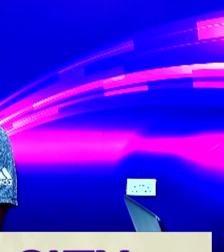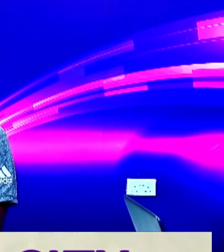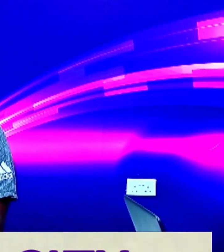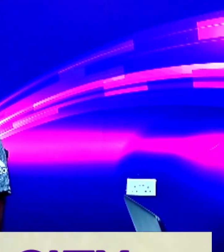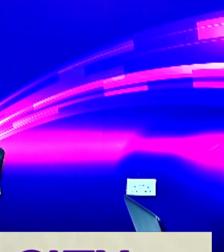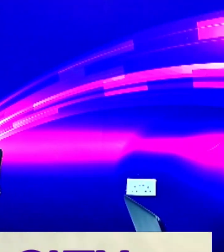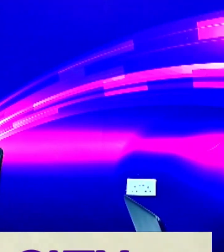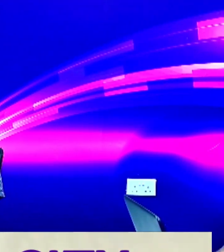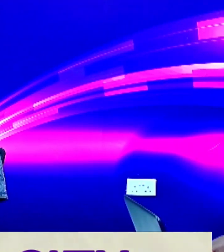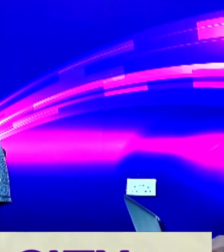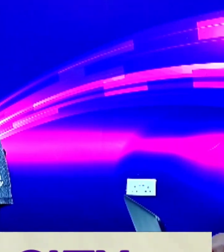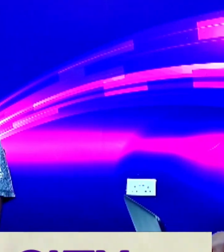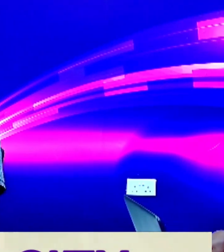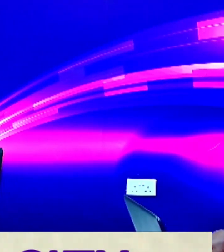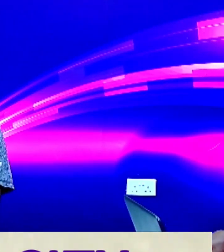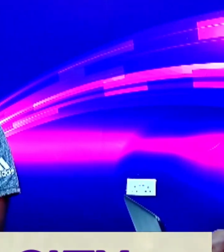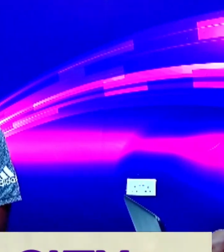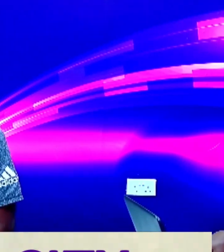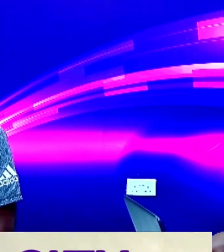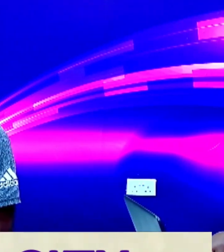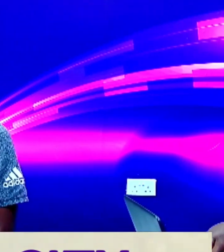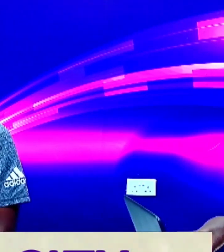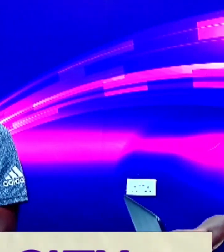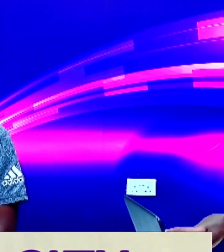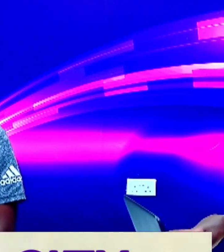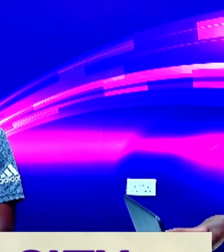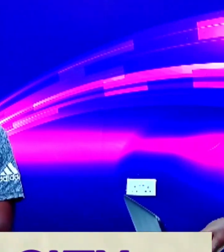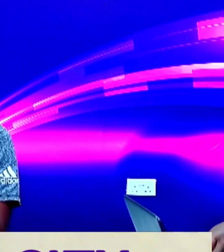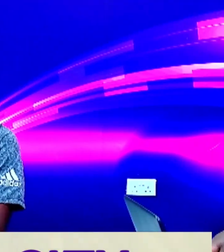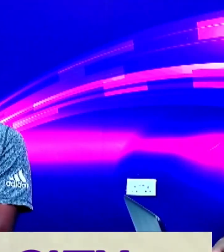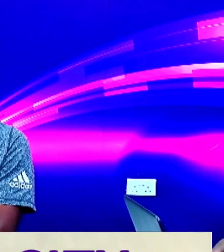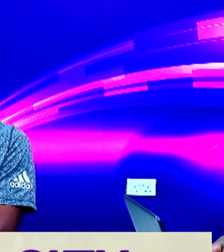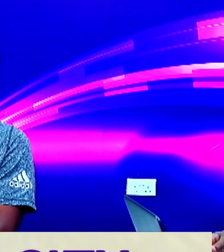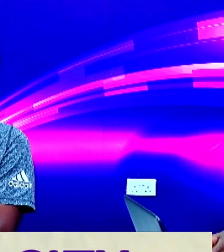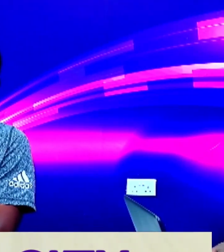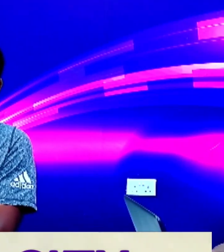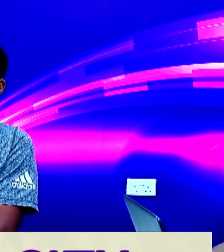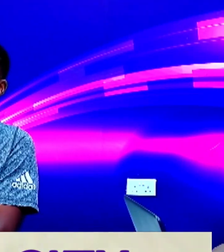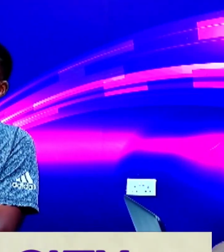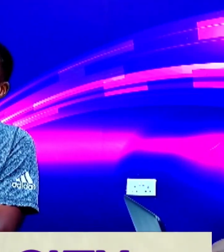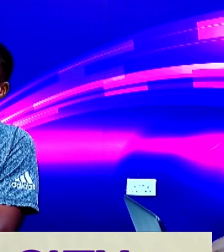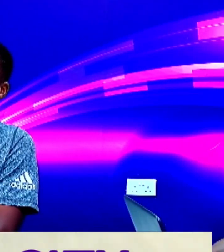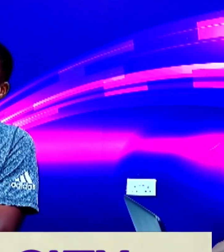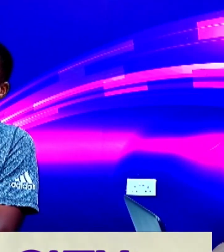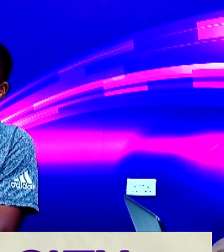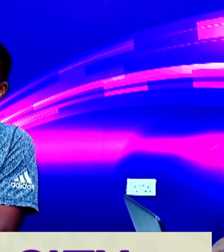problem, he can find an opportunity to really cover up so that we can win.